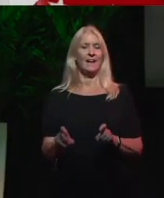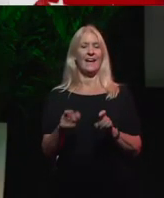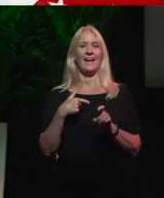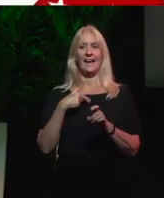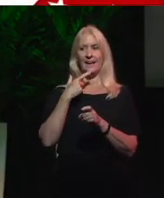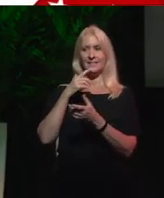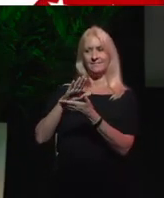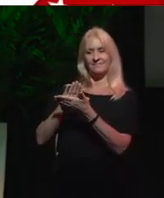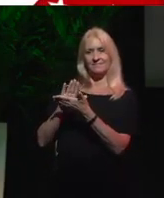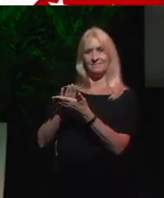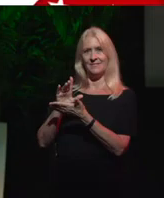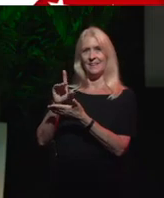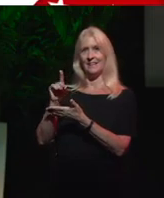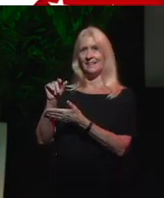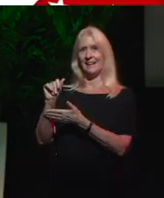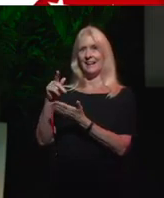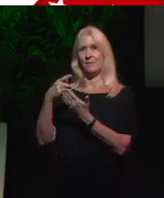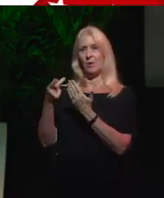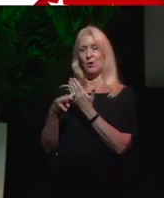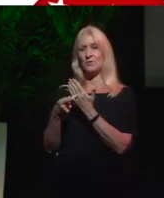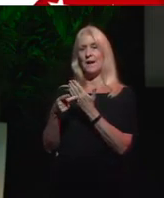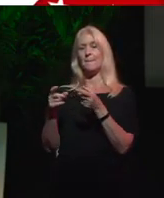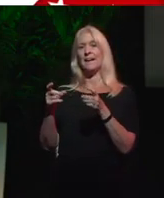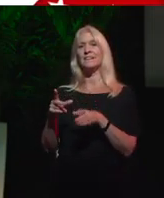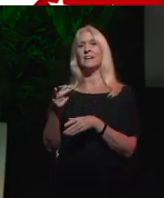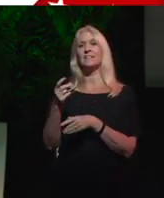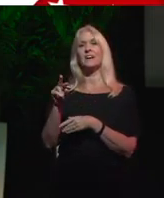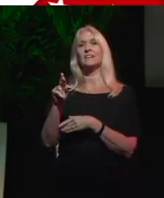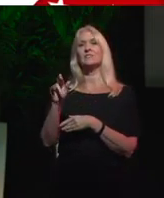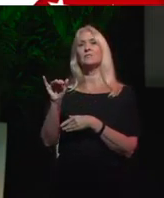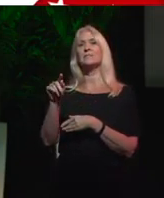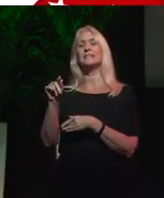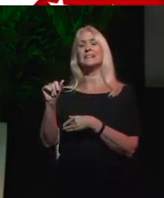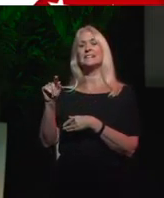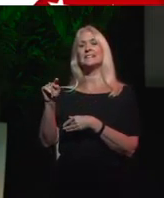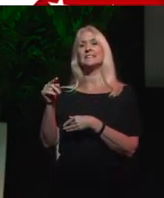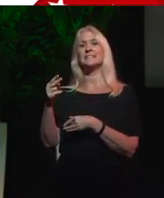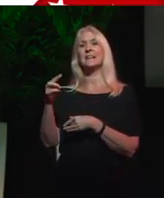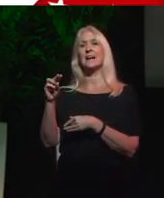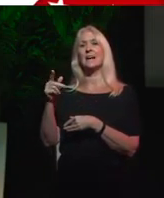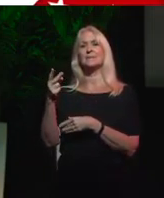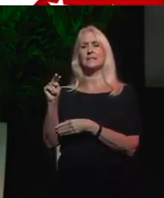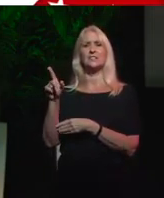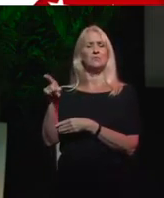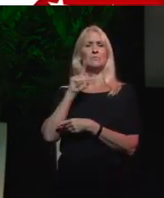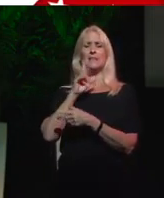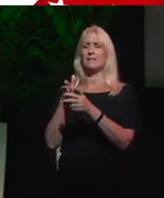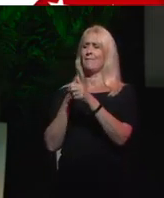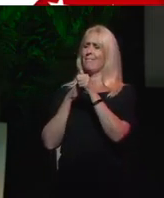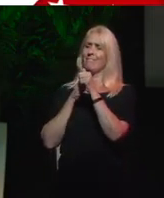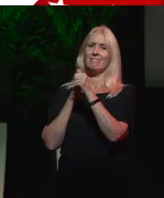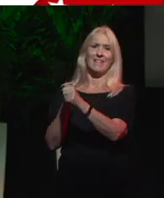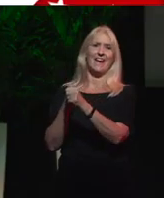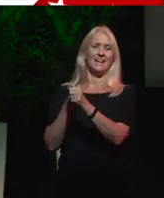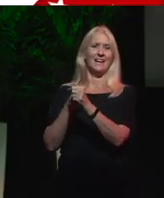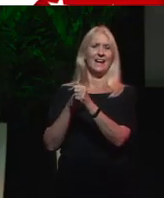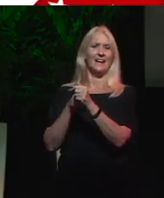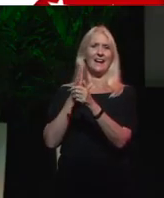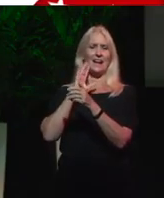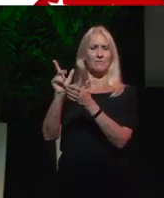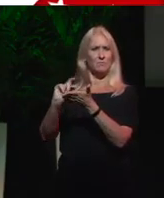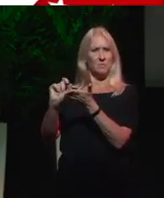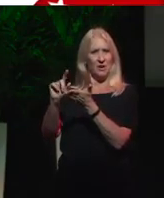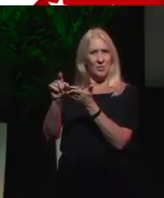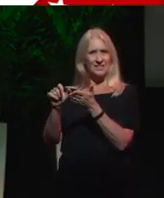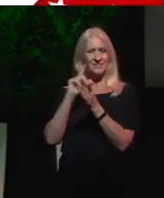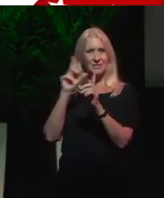my data program manager, Dr. Renita Thompson. She's really spearheaded the effort in developing the content for the survey. Over the course of